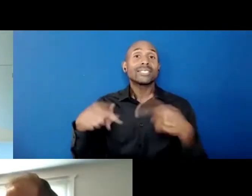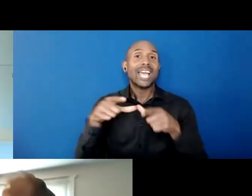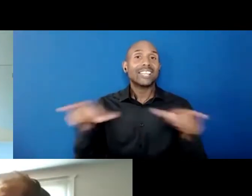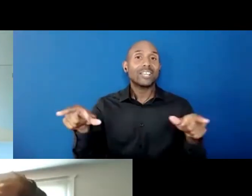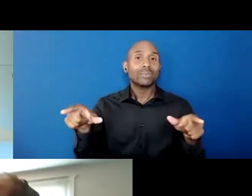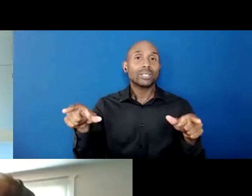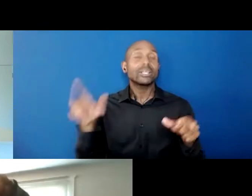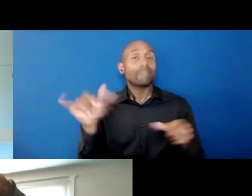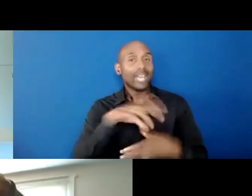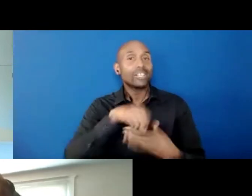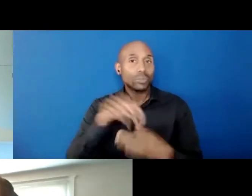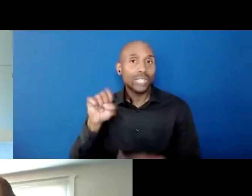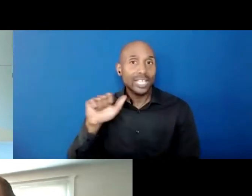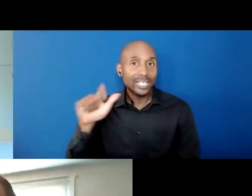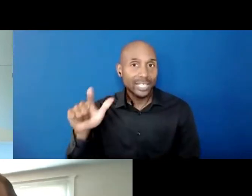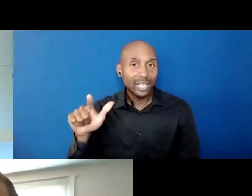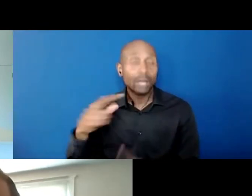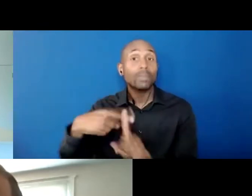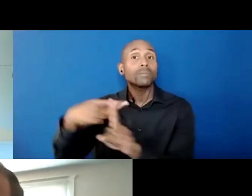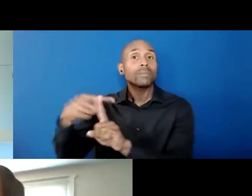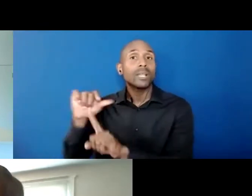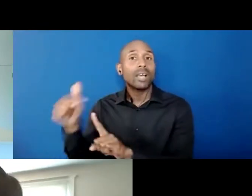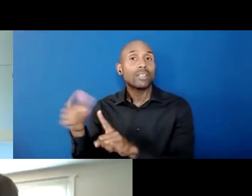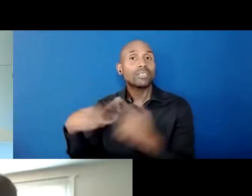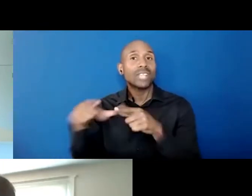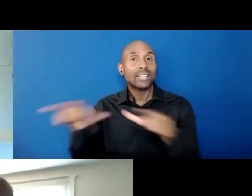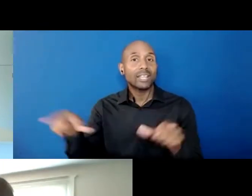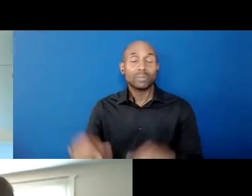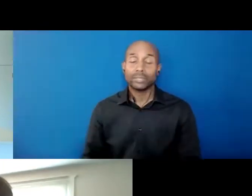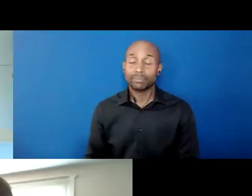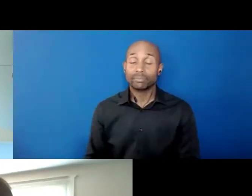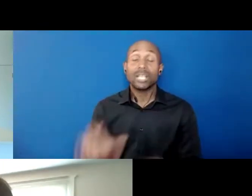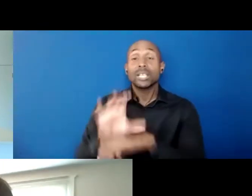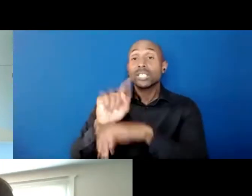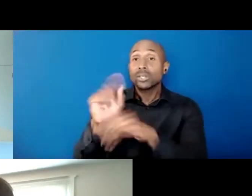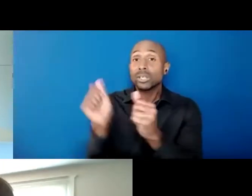consulting with US embassies in Latin America,